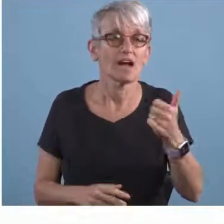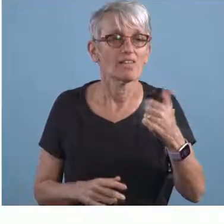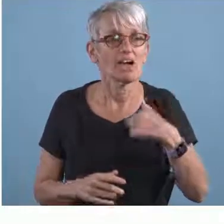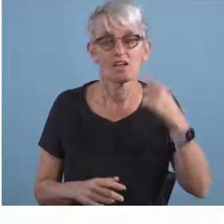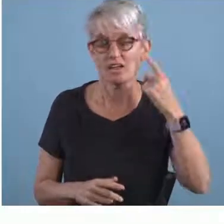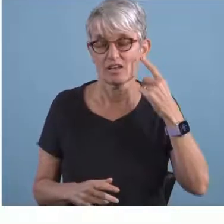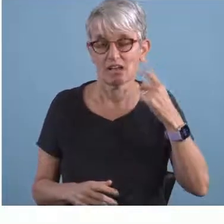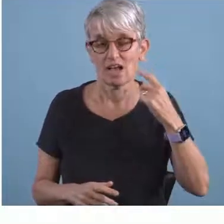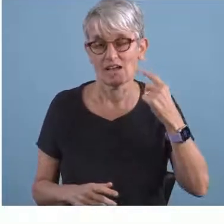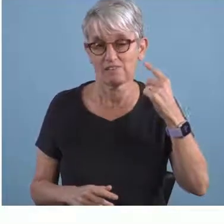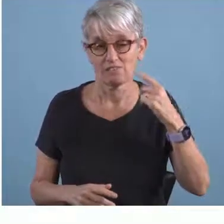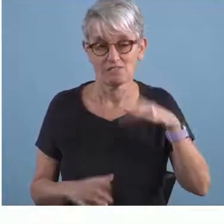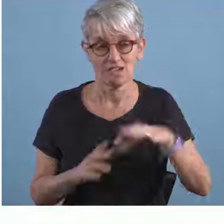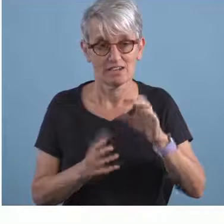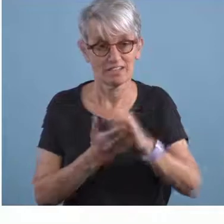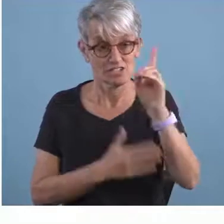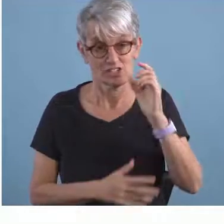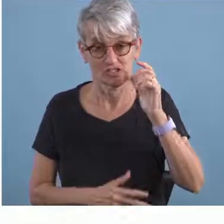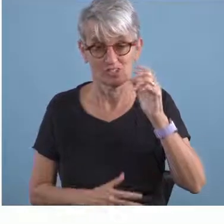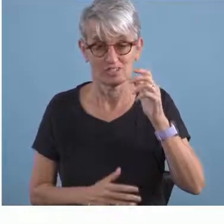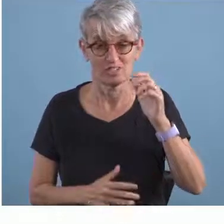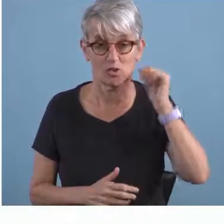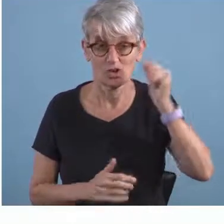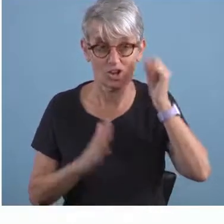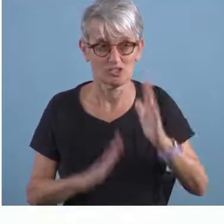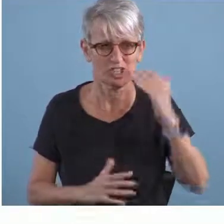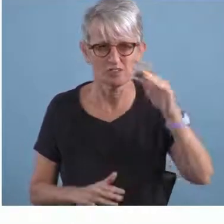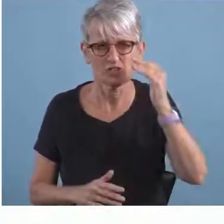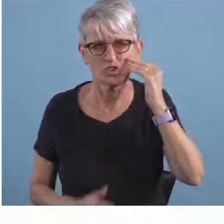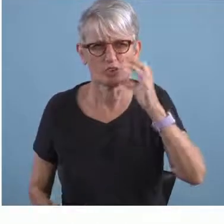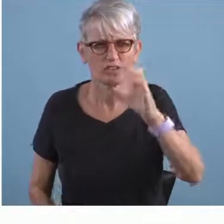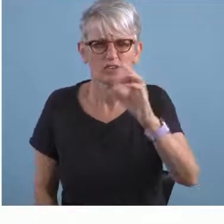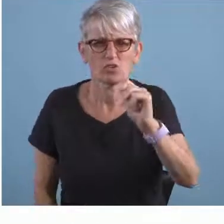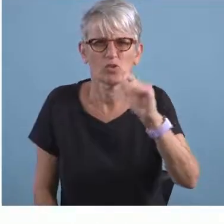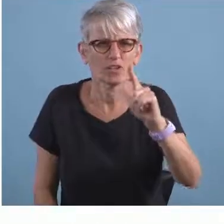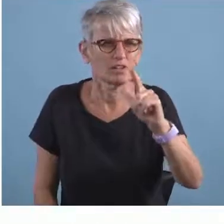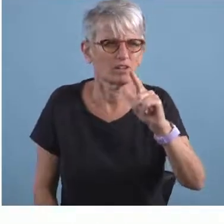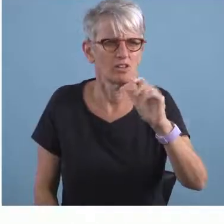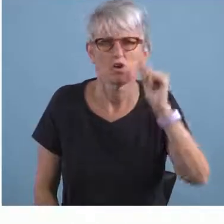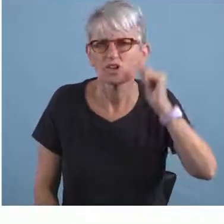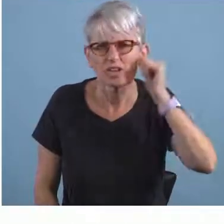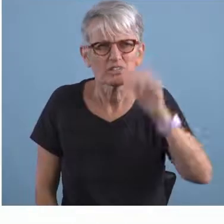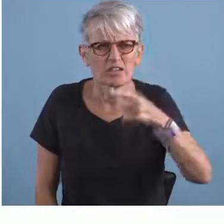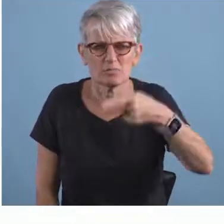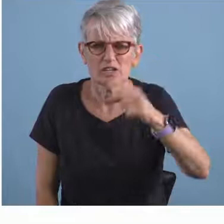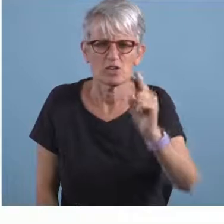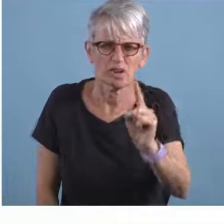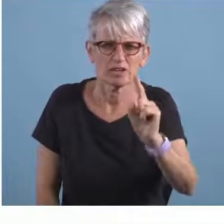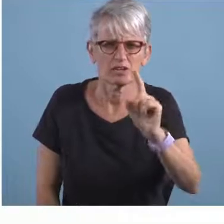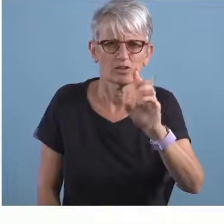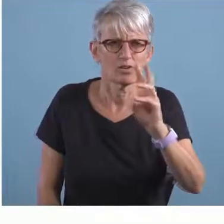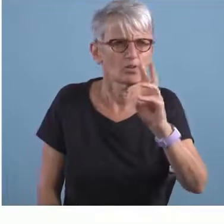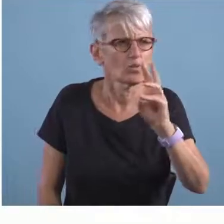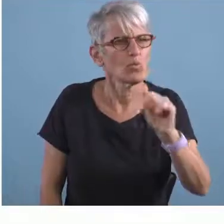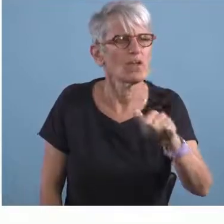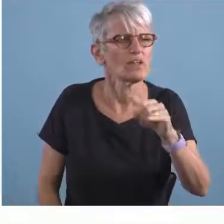to toss this in. I don't know if you're familiar with cortical auditory evoked potentials or the P1 waveform that's been studied